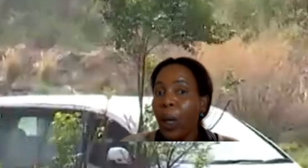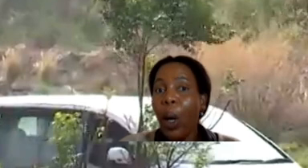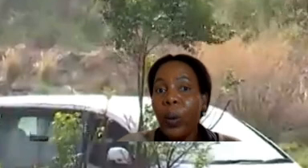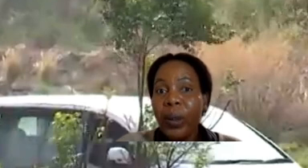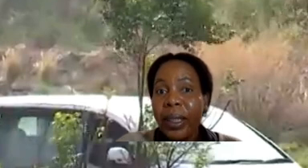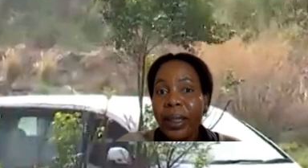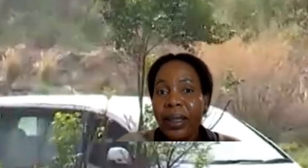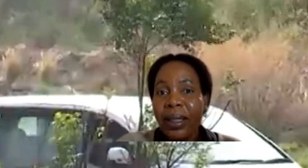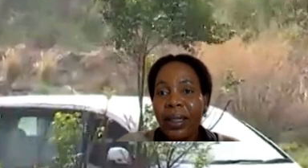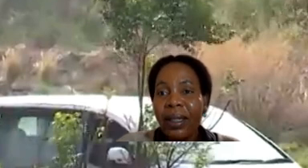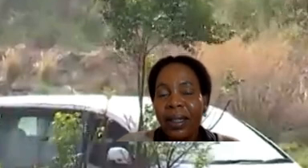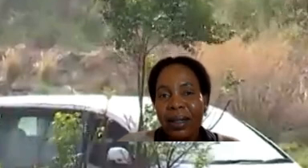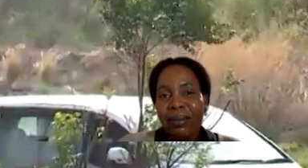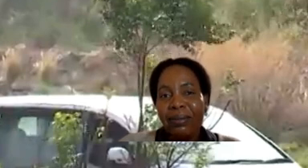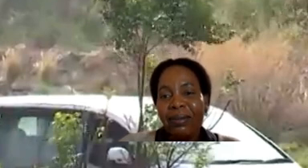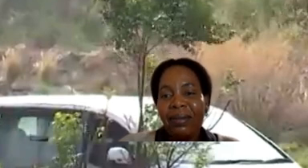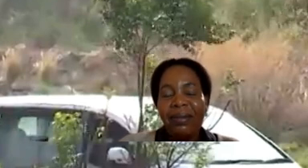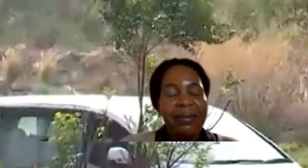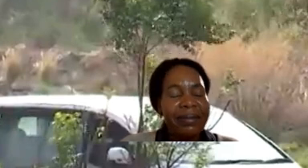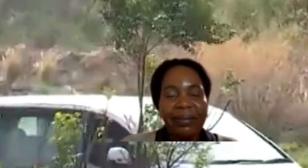and gold?